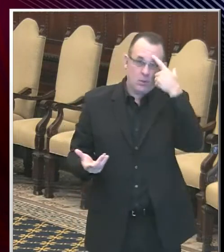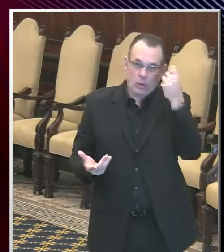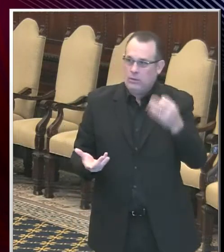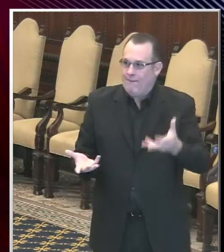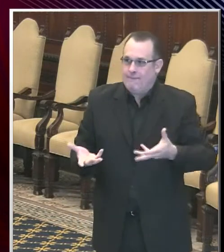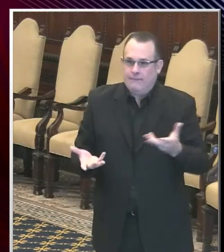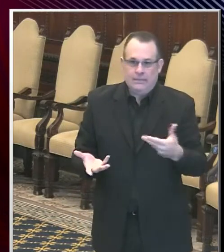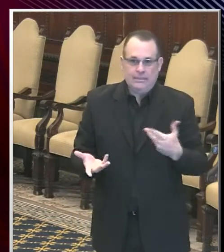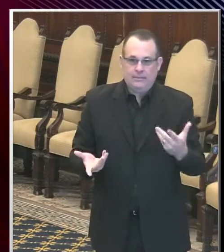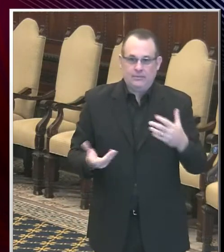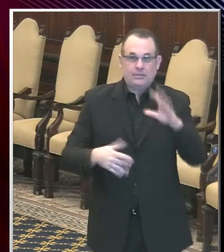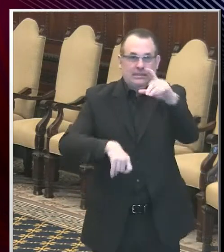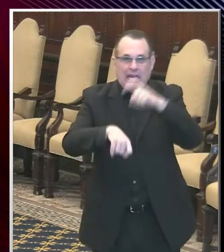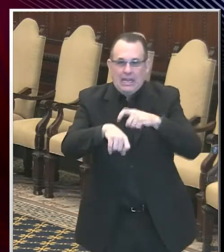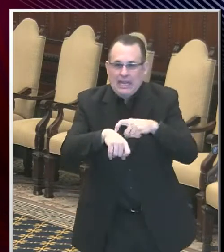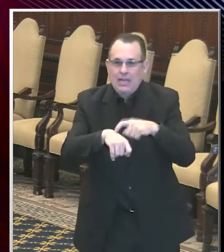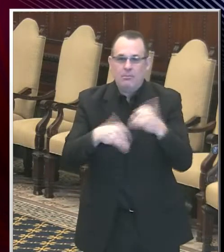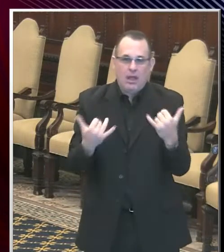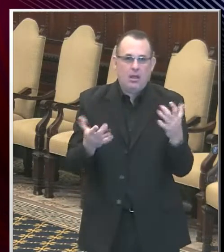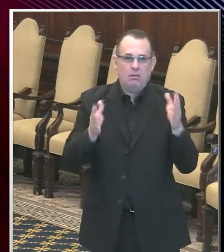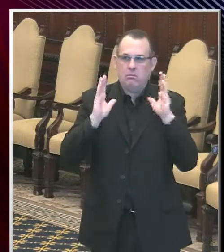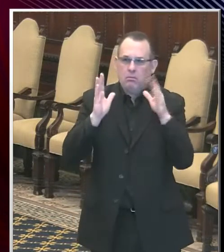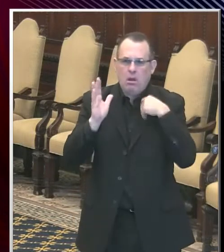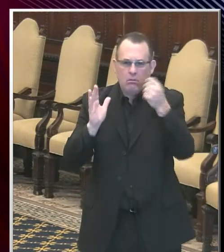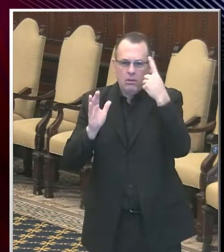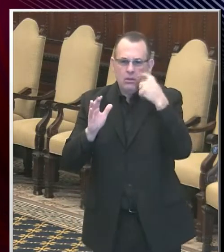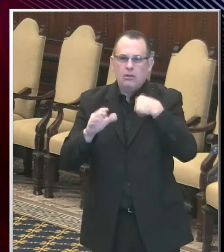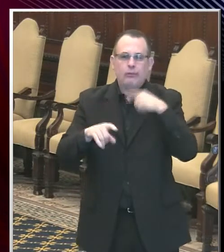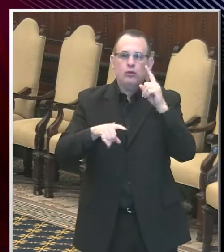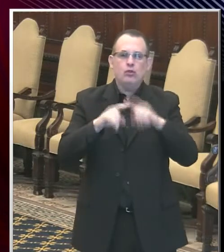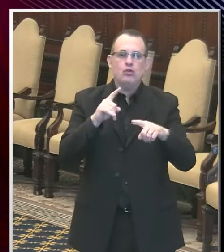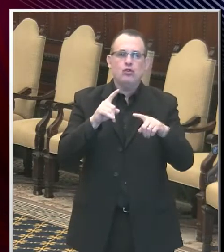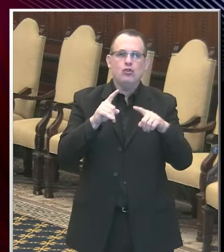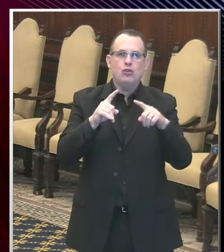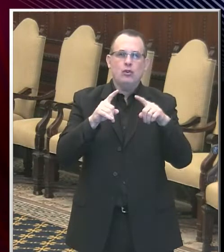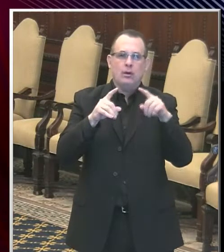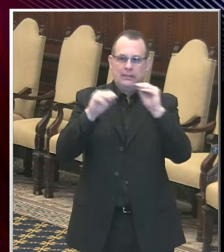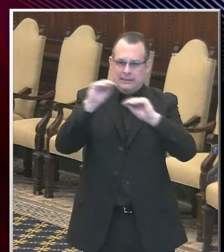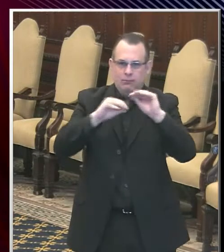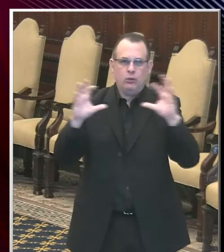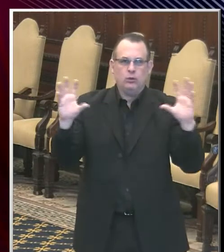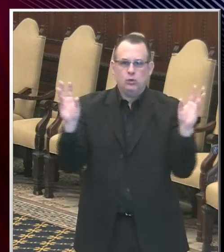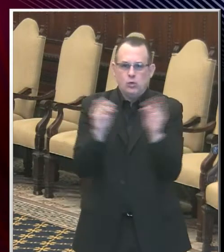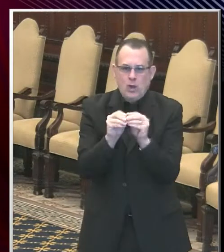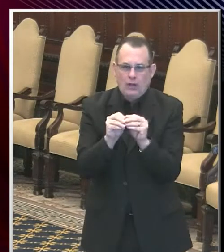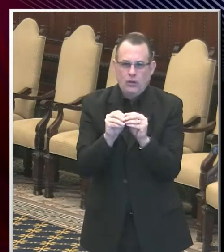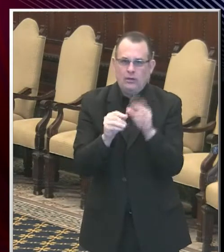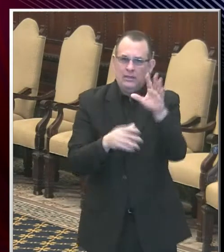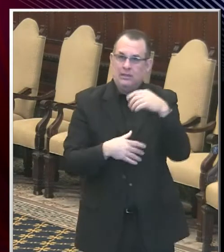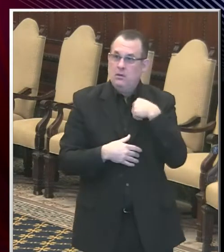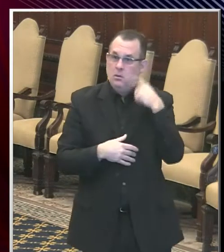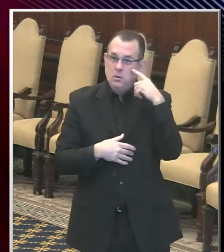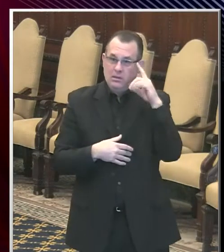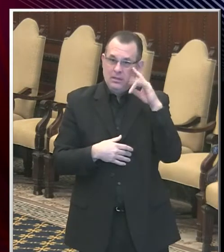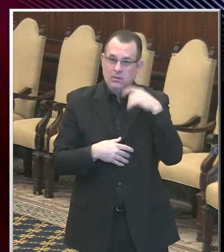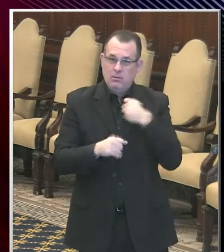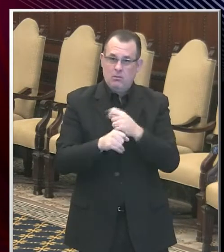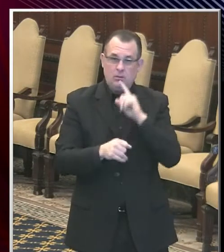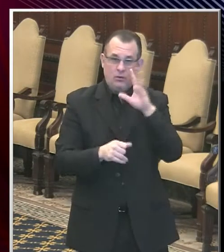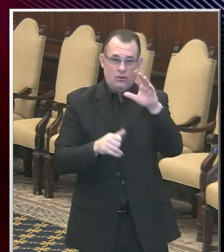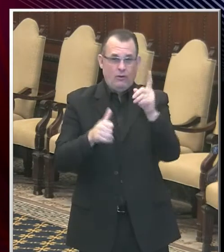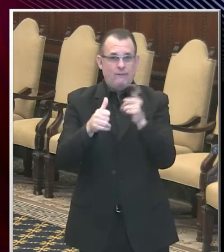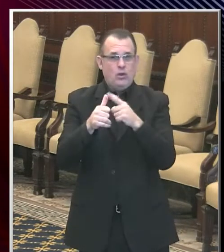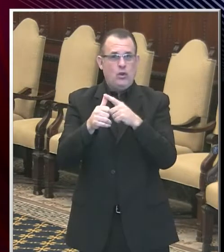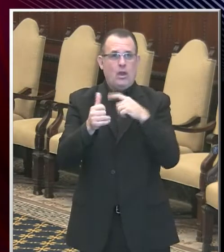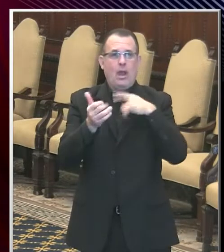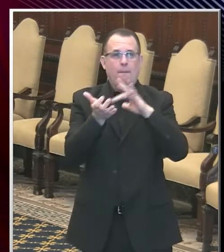smaller time frame, we weren't able to put that together. And even if we did, we weren't even sure that we'd get medical clearance to allow the pools to open for